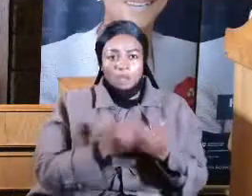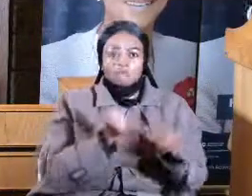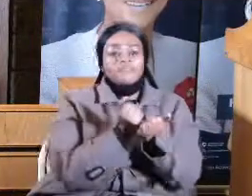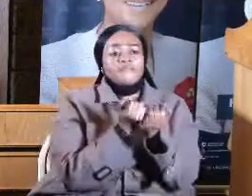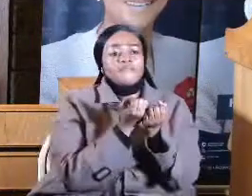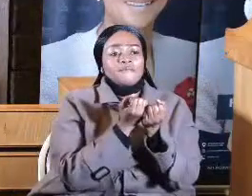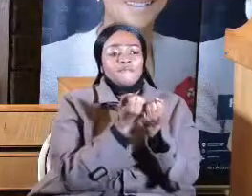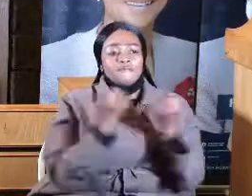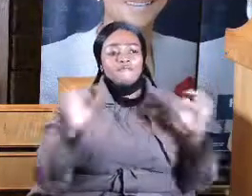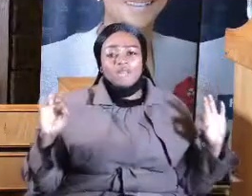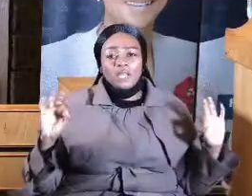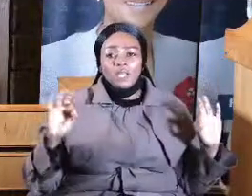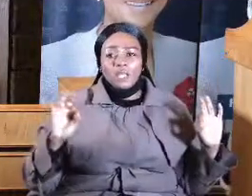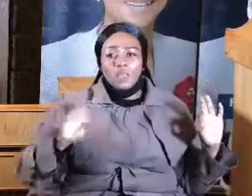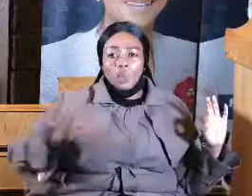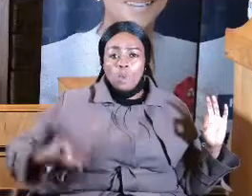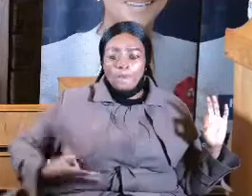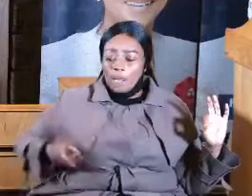them